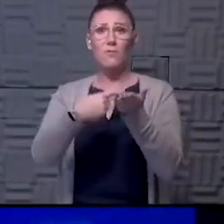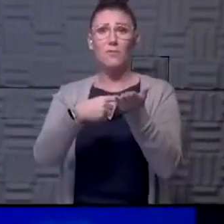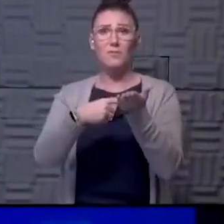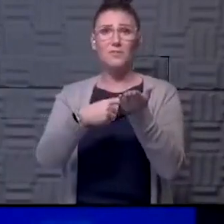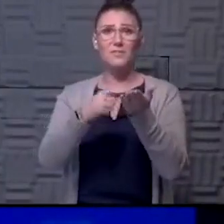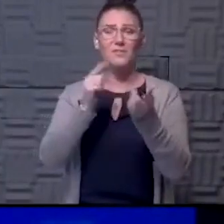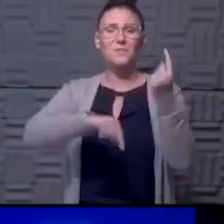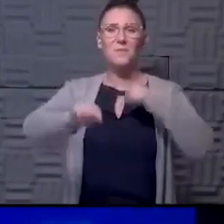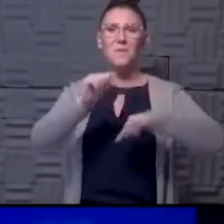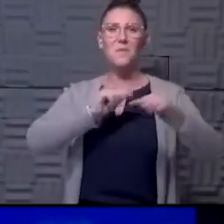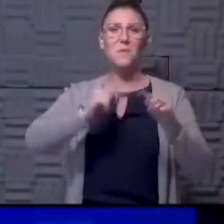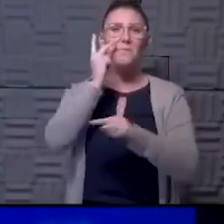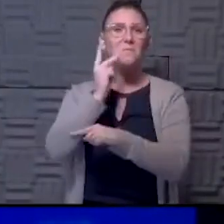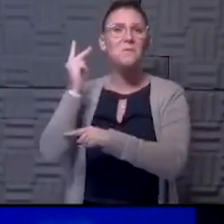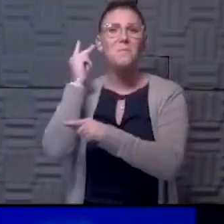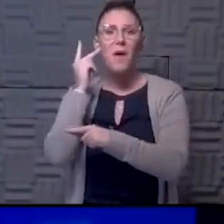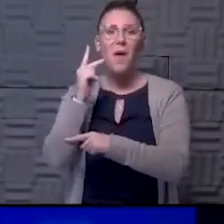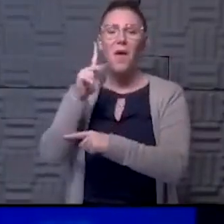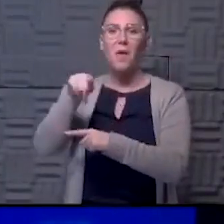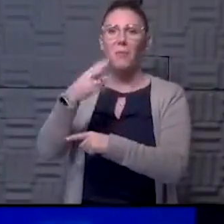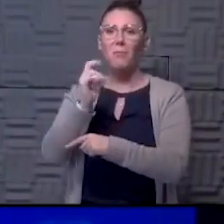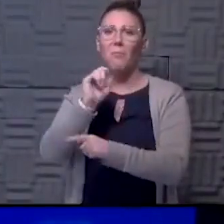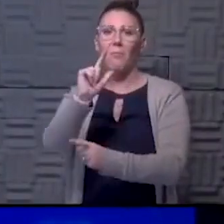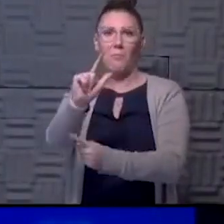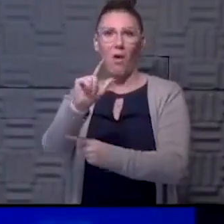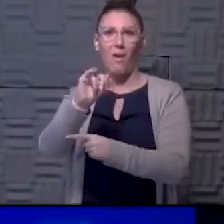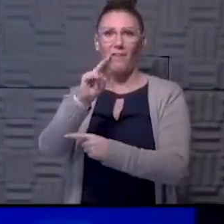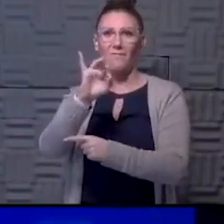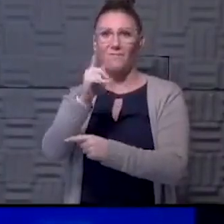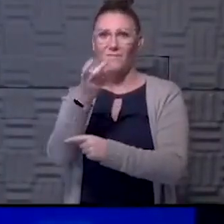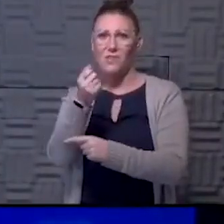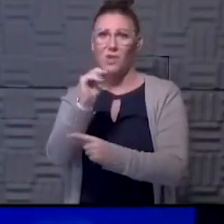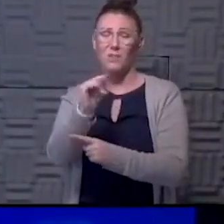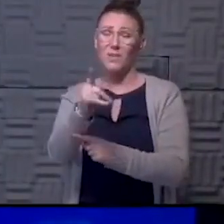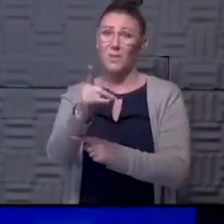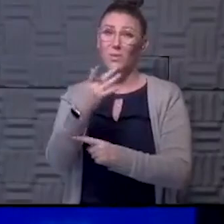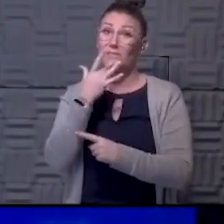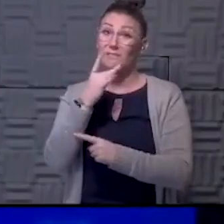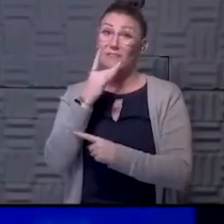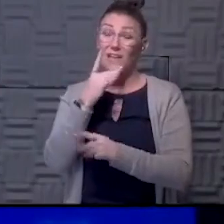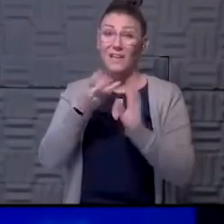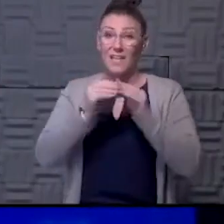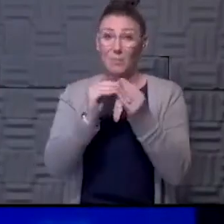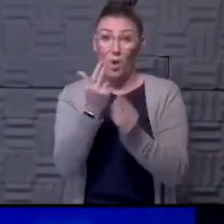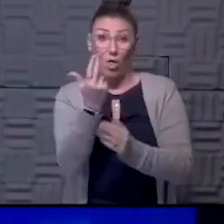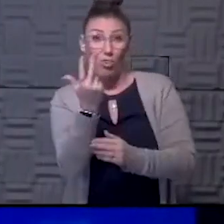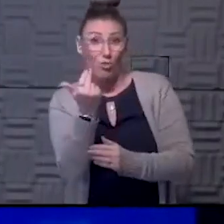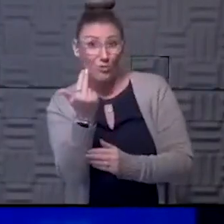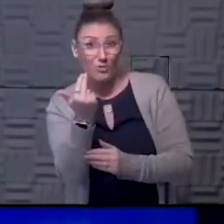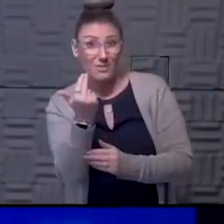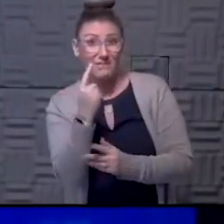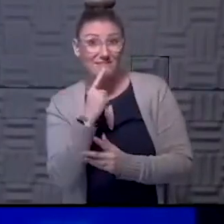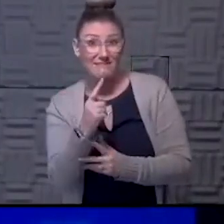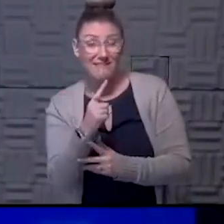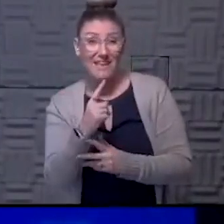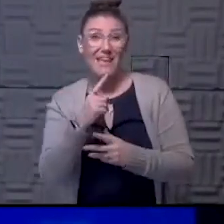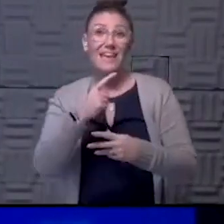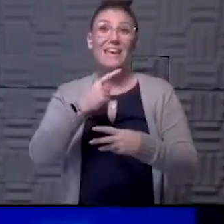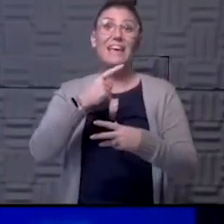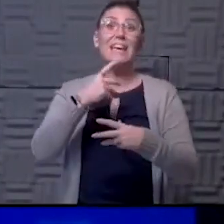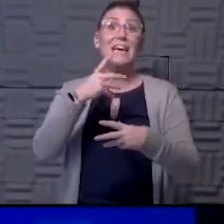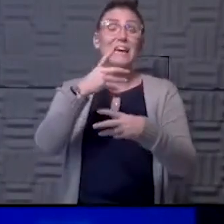on Paul Van Arum. You may recall that he was lucky number 13 who received, here's the big word,